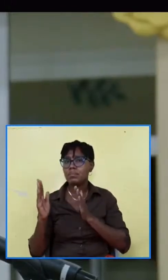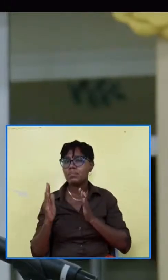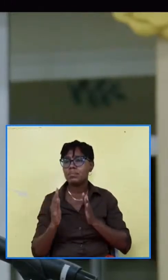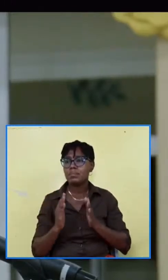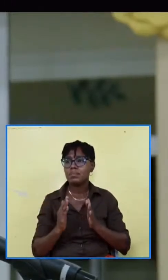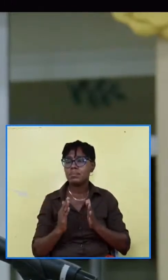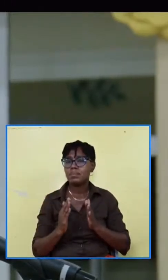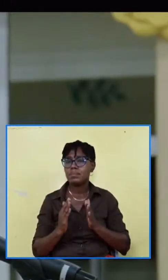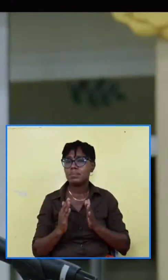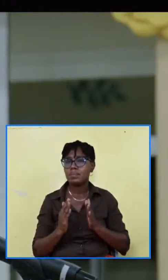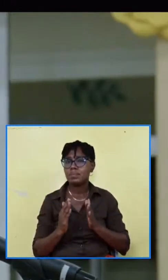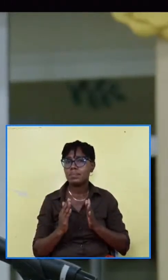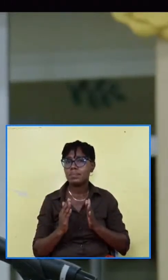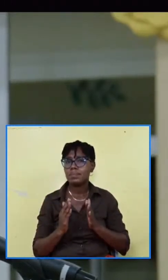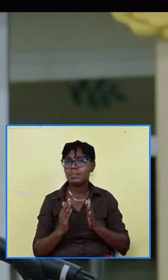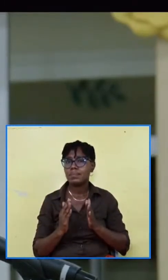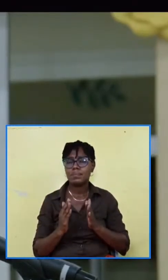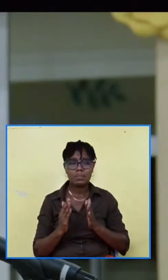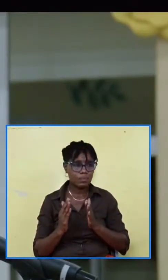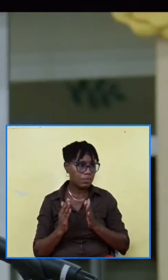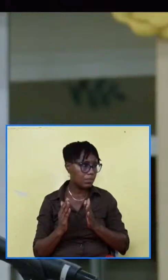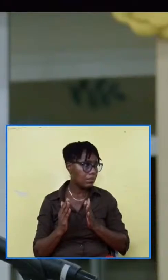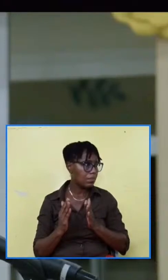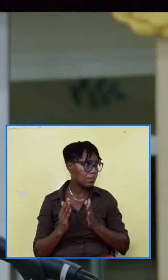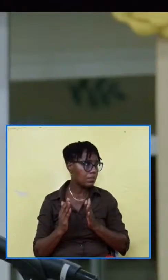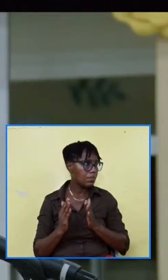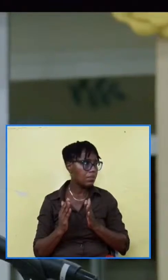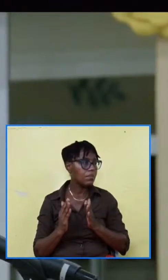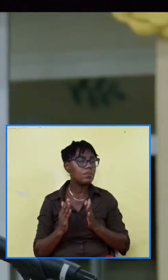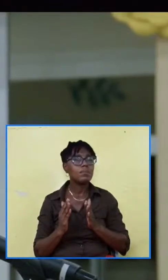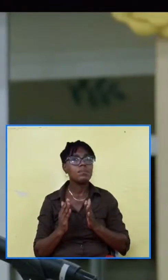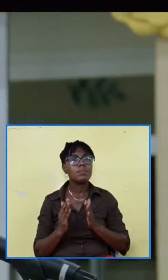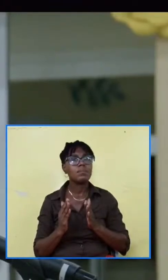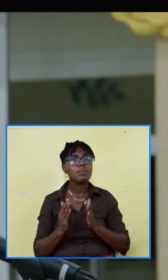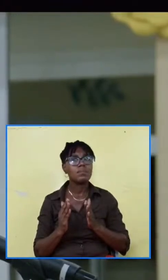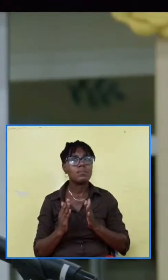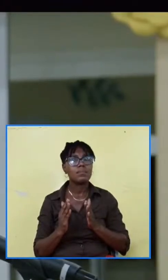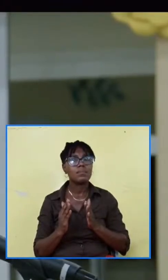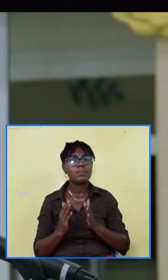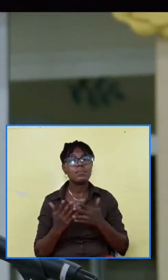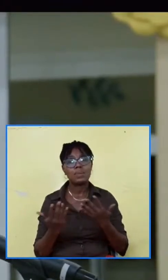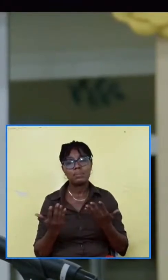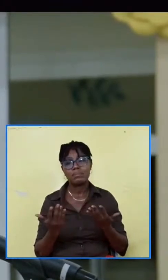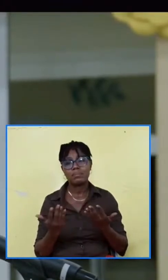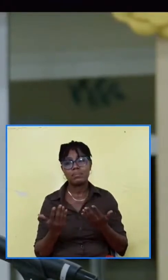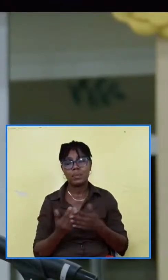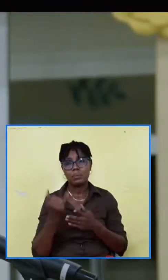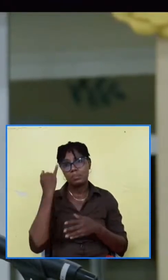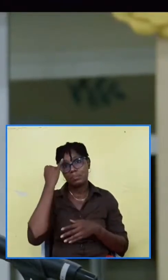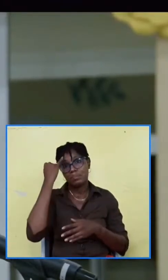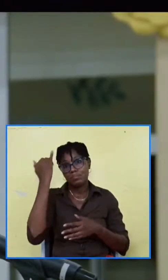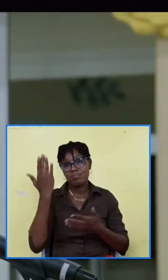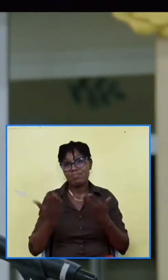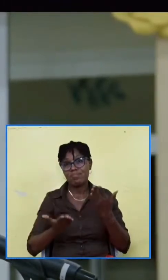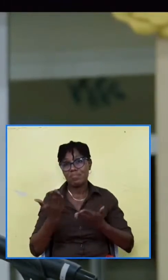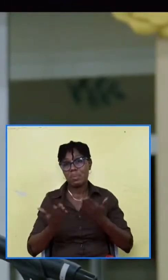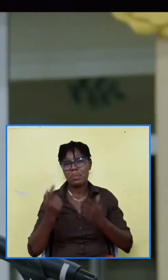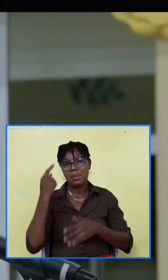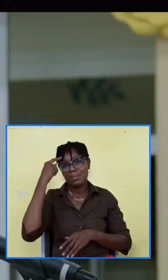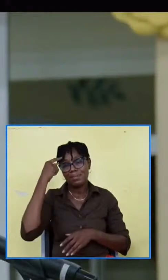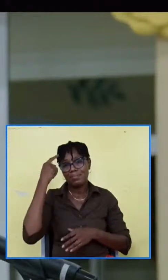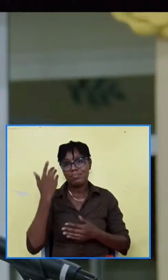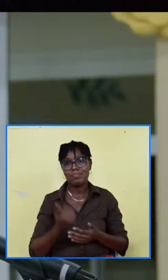tax deductible. Of course, there's an impact on the tax income, so we try to avoid the balance, but just a thought might be